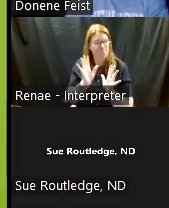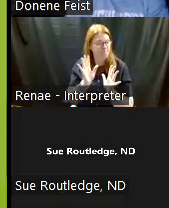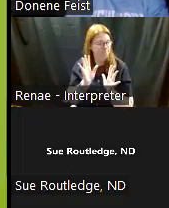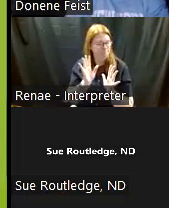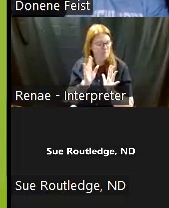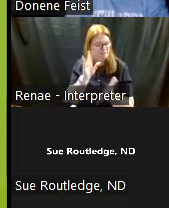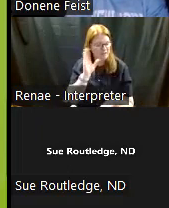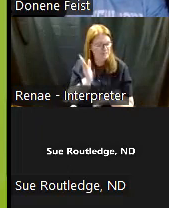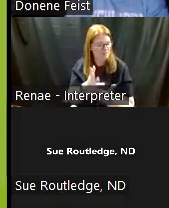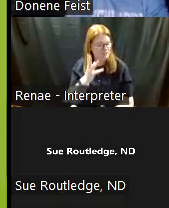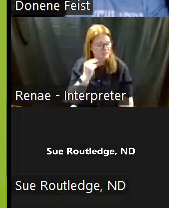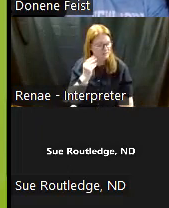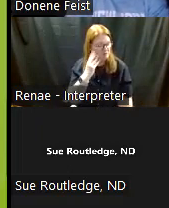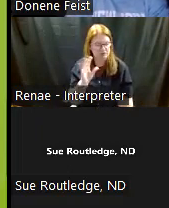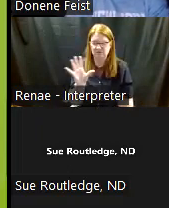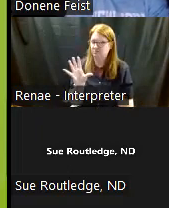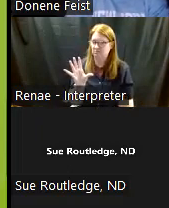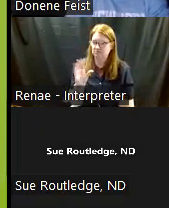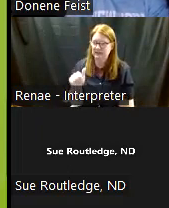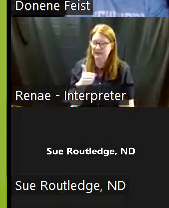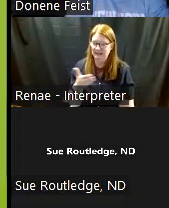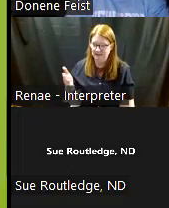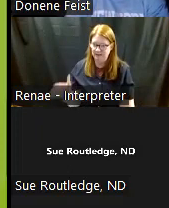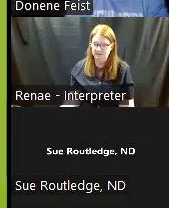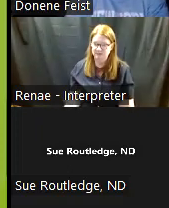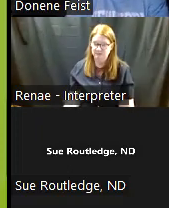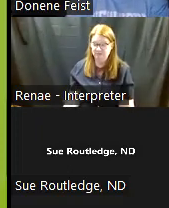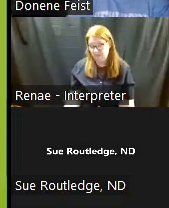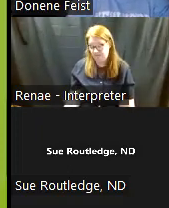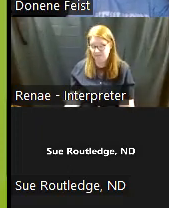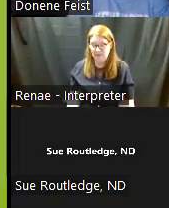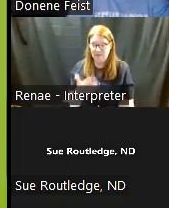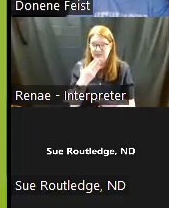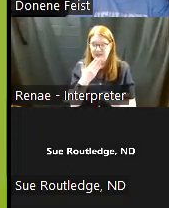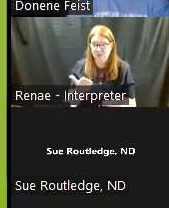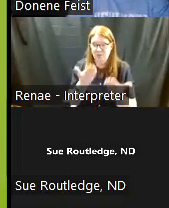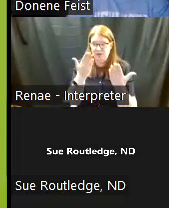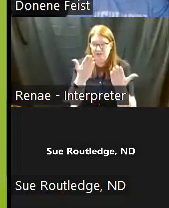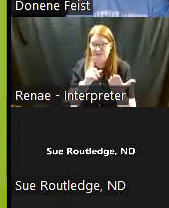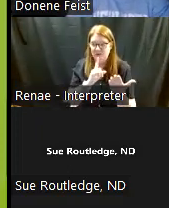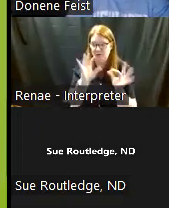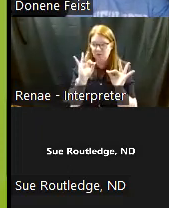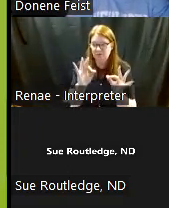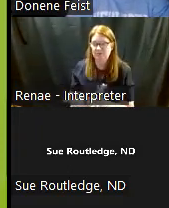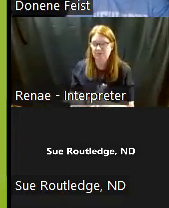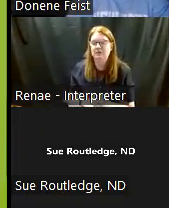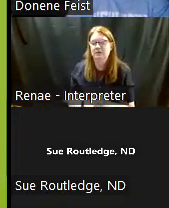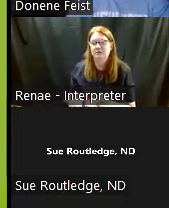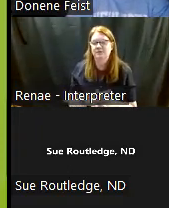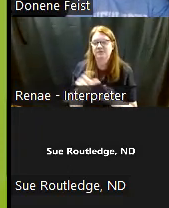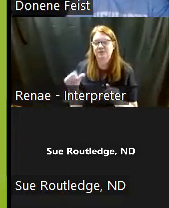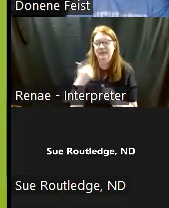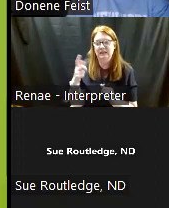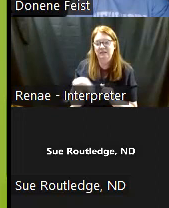never experienced anything like that. So yeah, thanks for bringing that up. I thought that was really great. Does anybody have